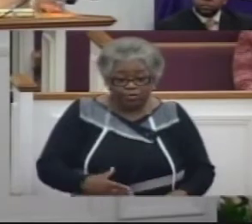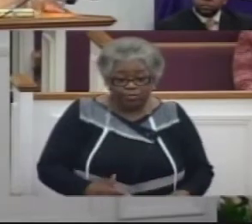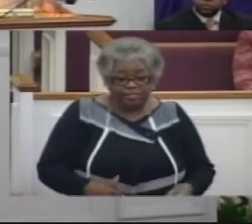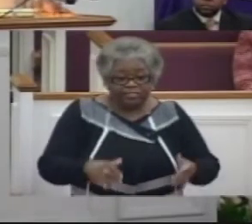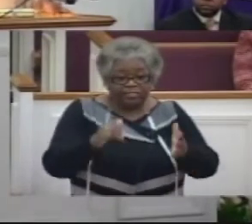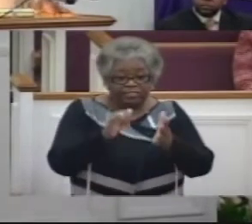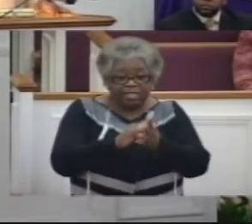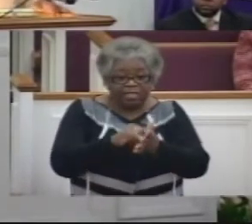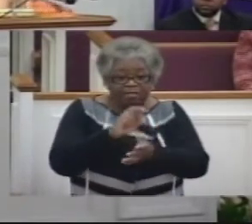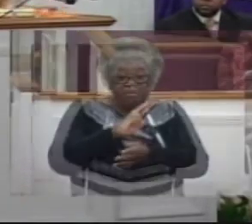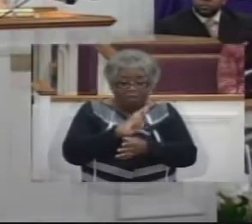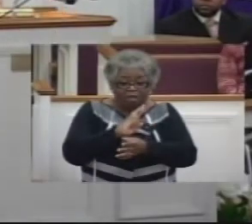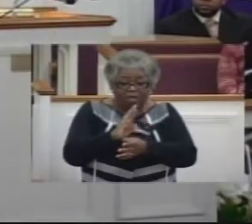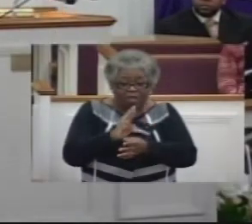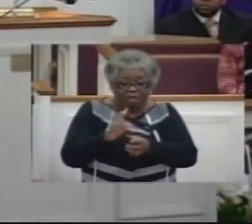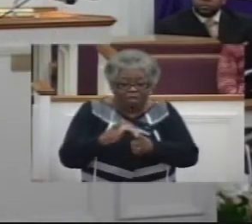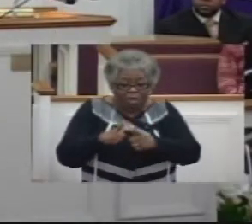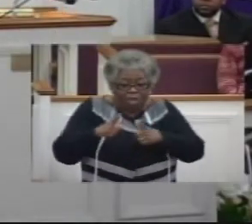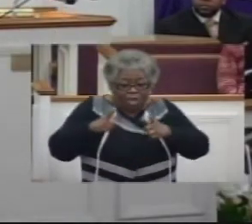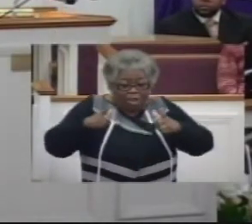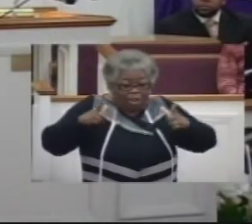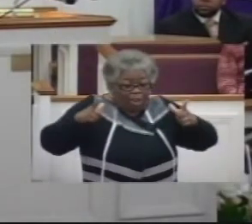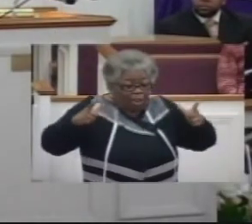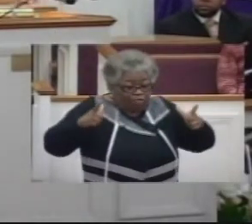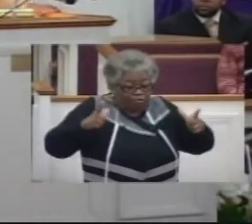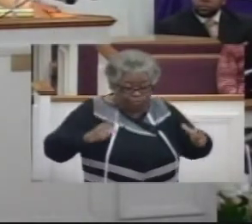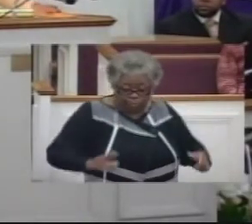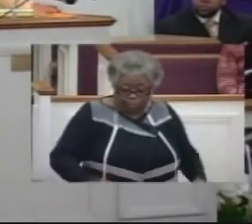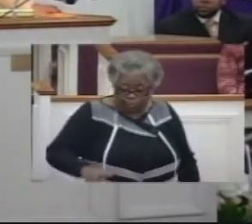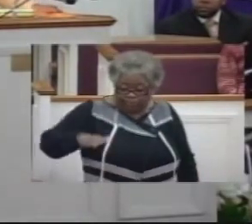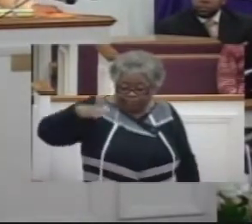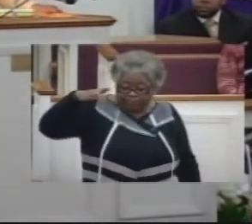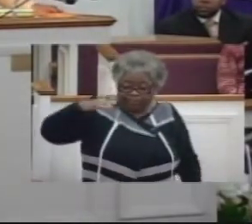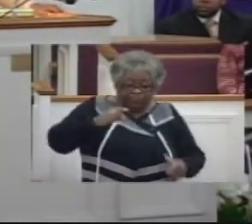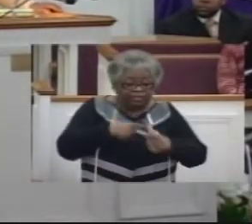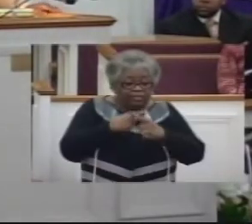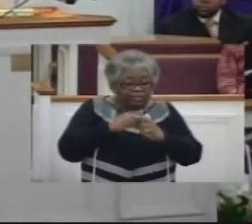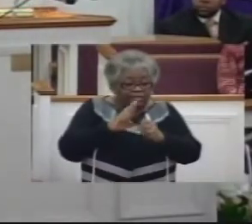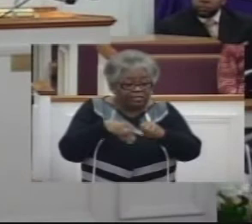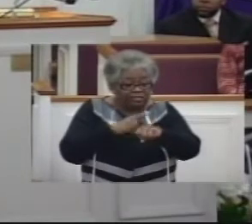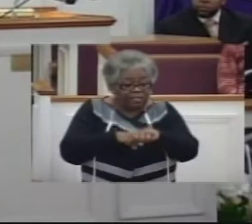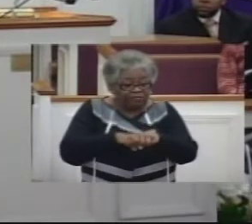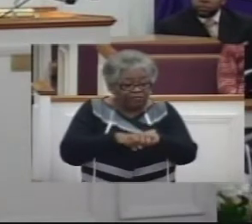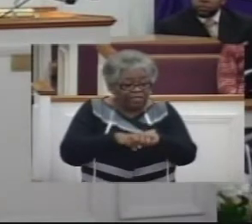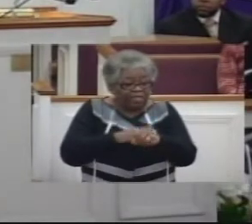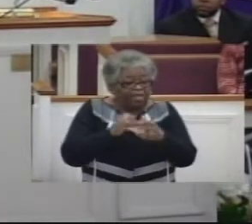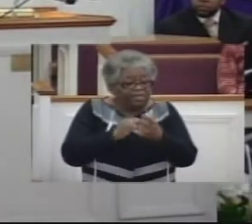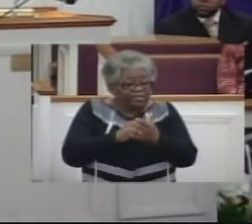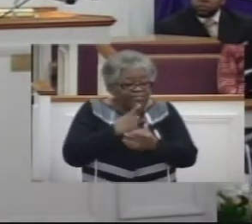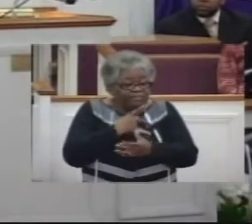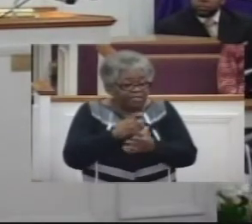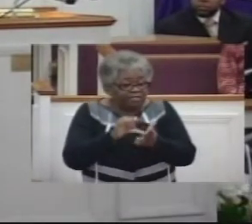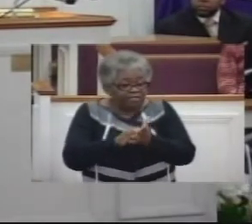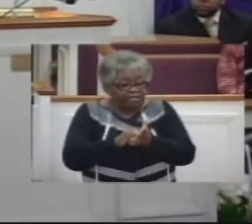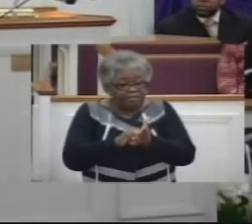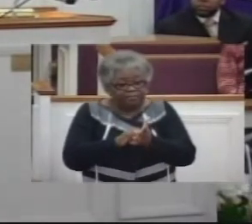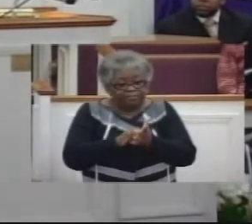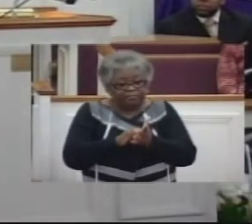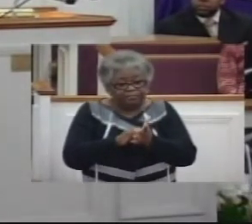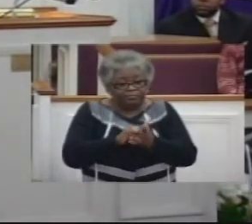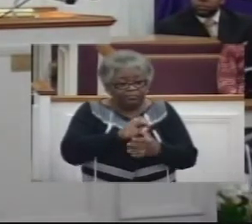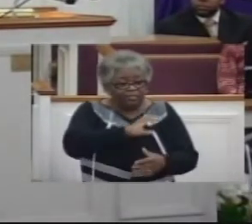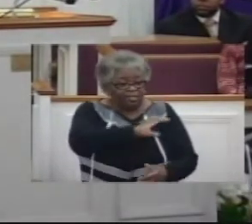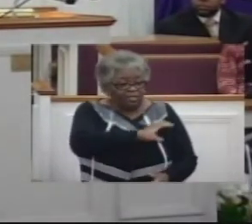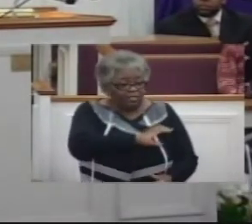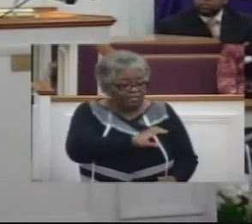that are much larger than average people. Well, it is said that the